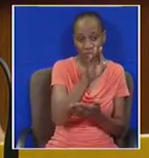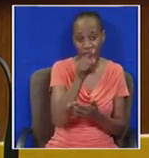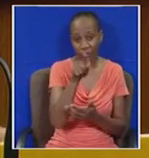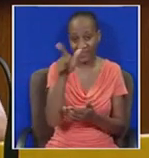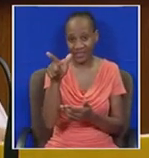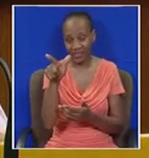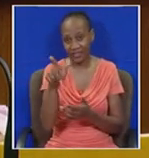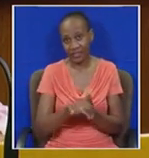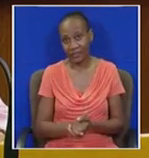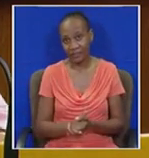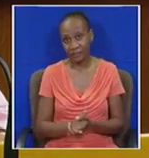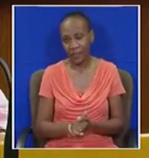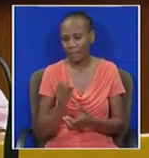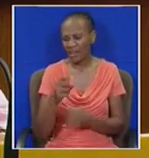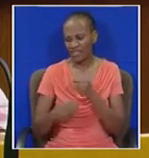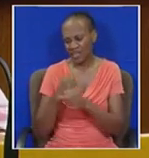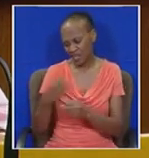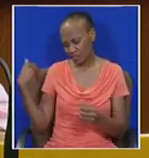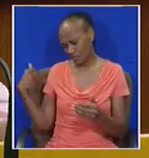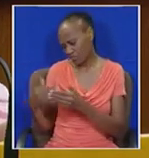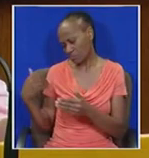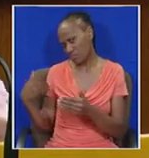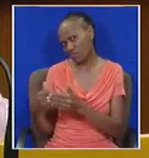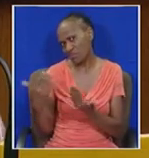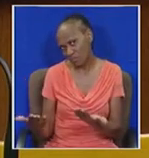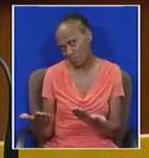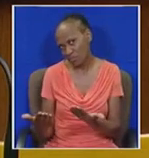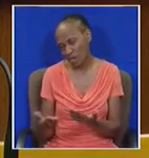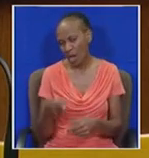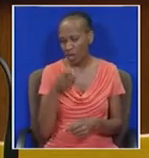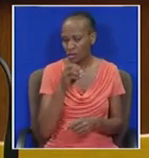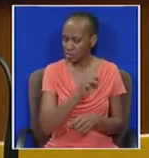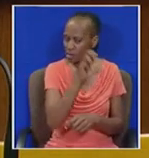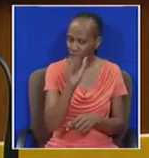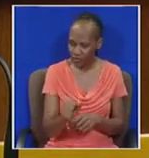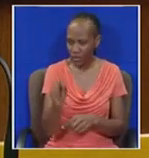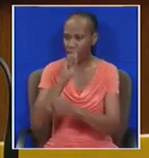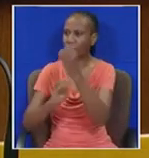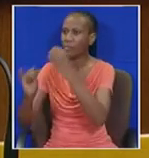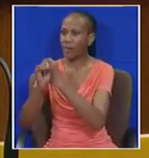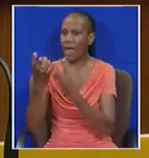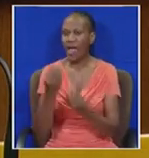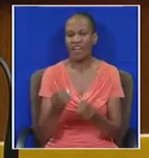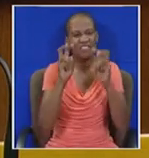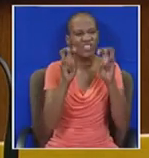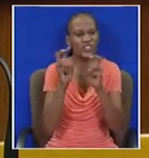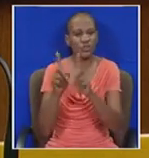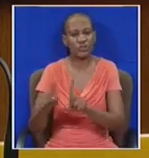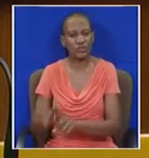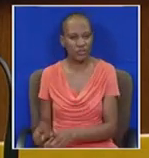13.7. But in recent years, due to domestic and international issues, South Africa